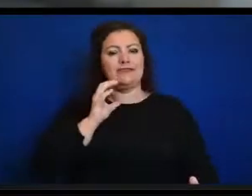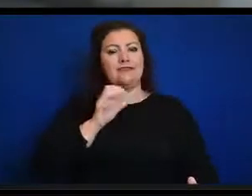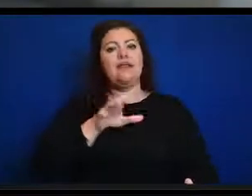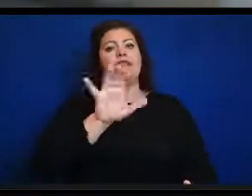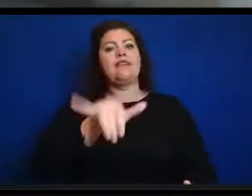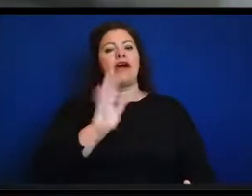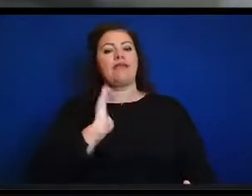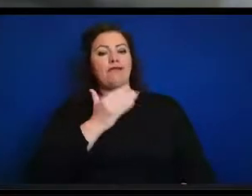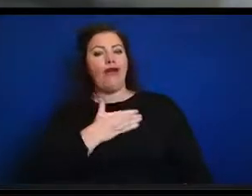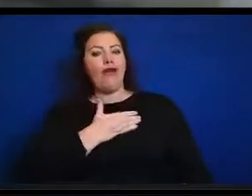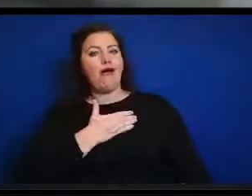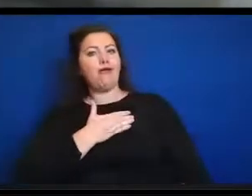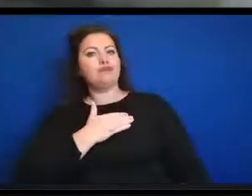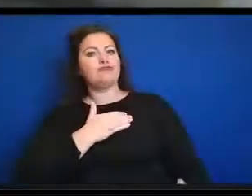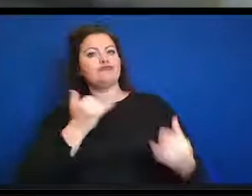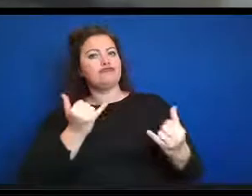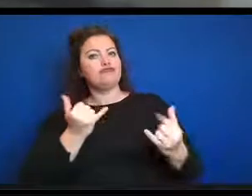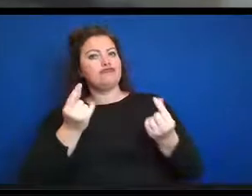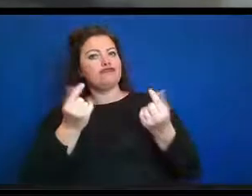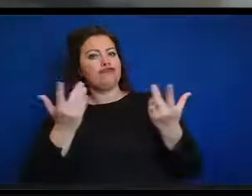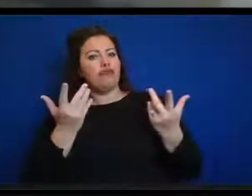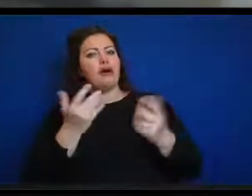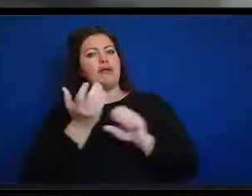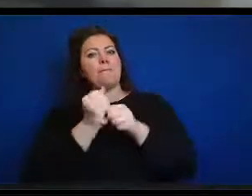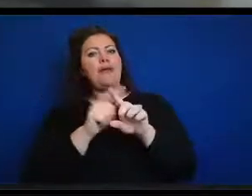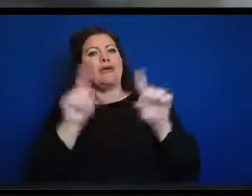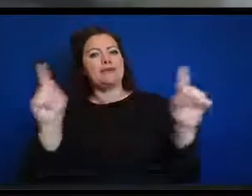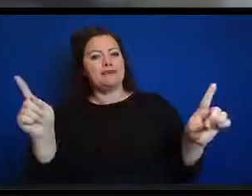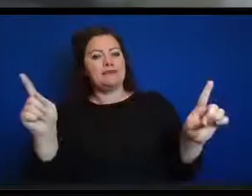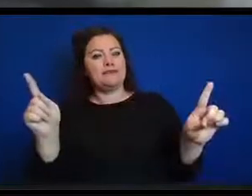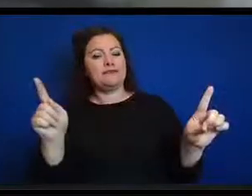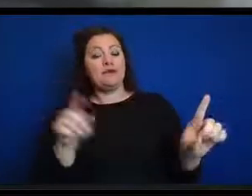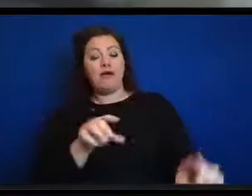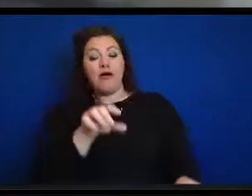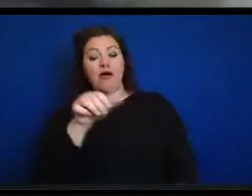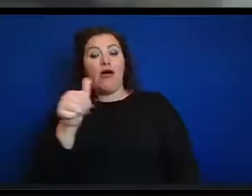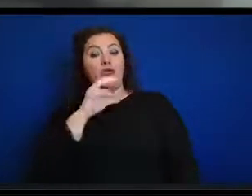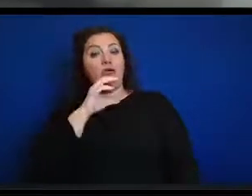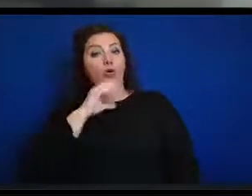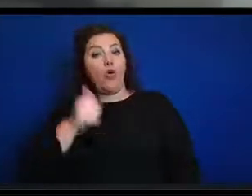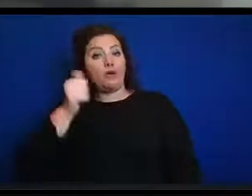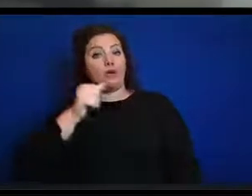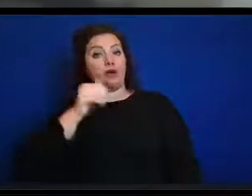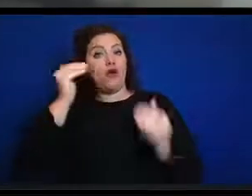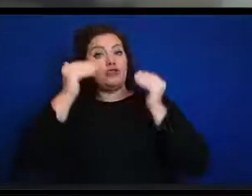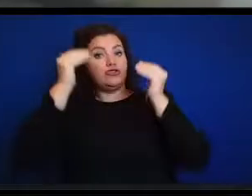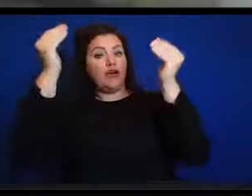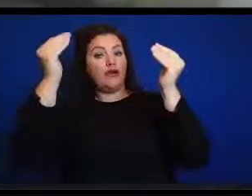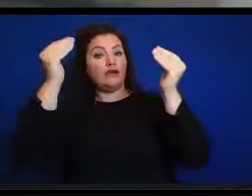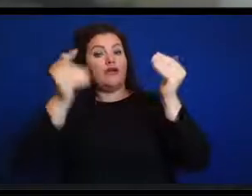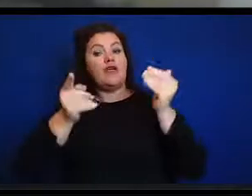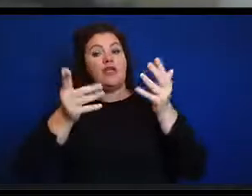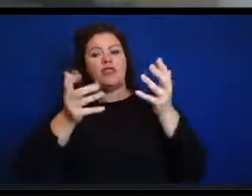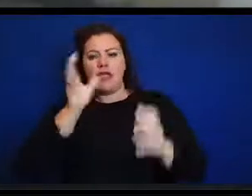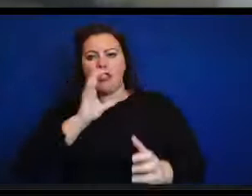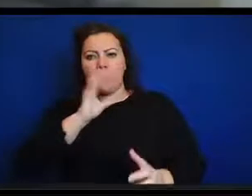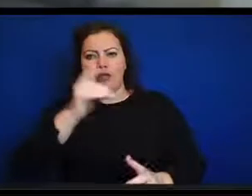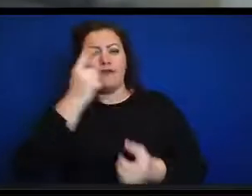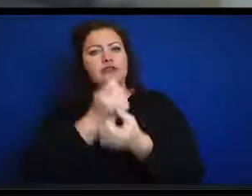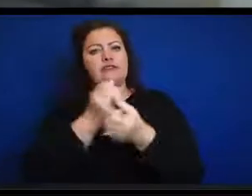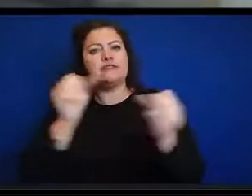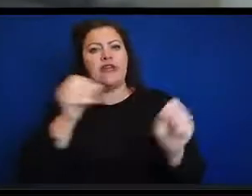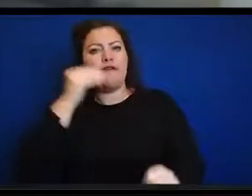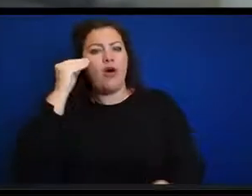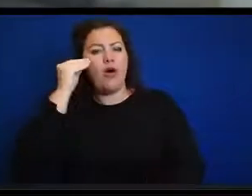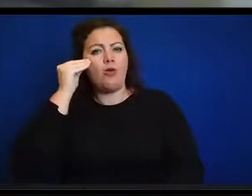to us to make a difference. Other older adults are looking for safe homes on